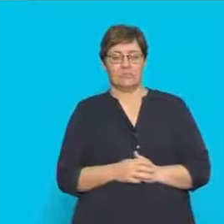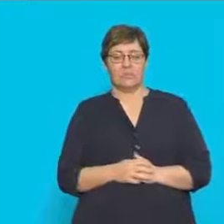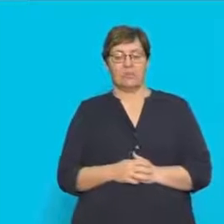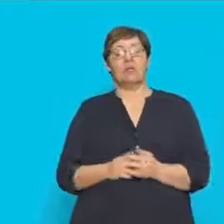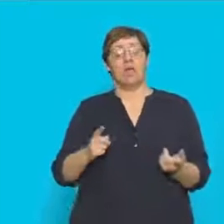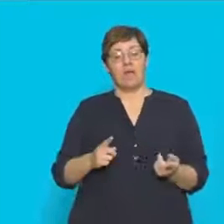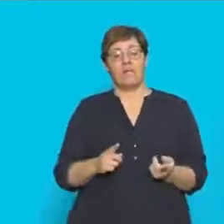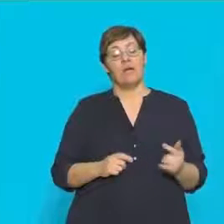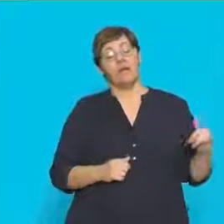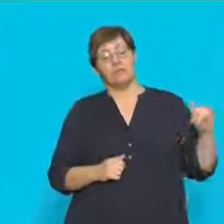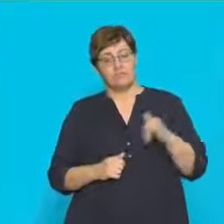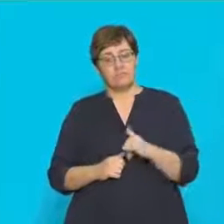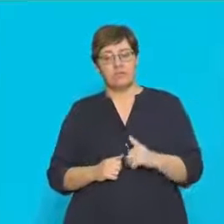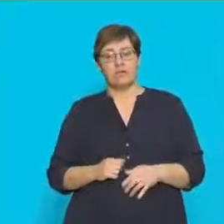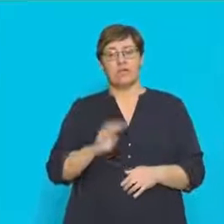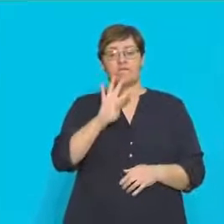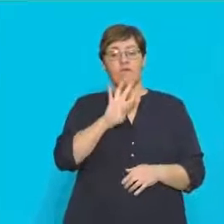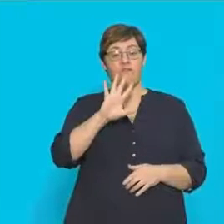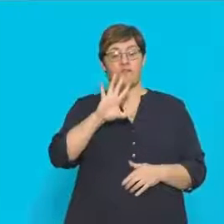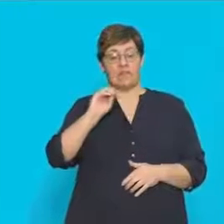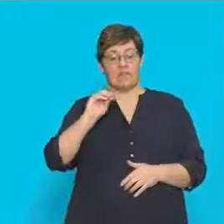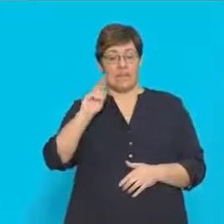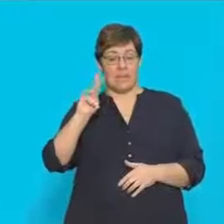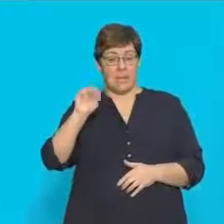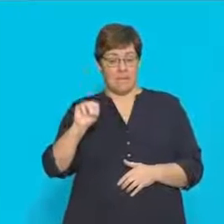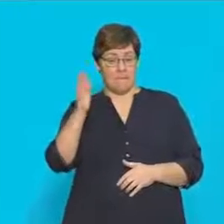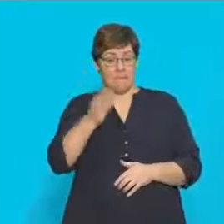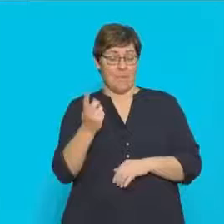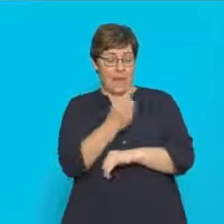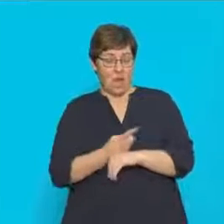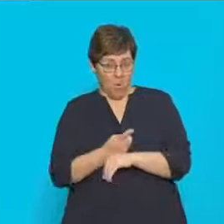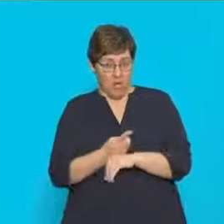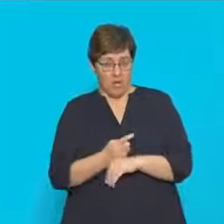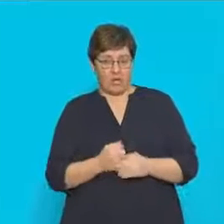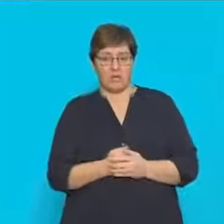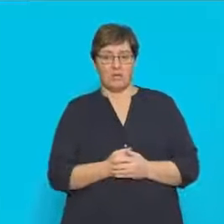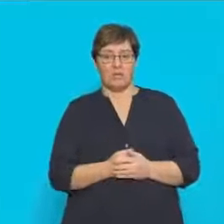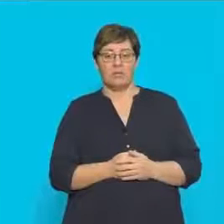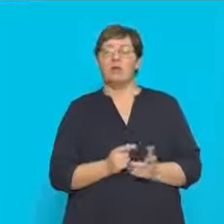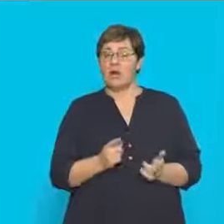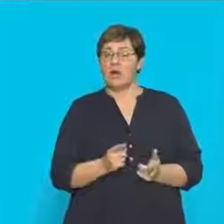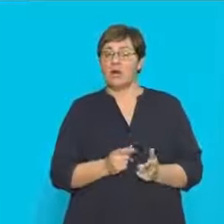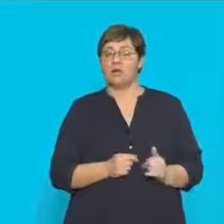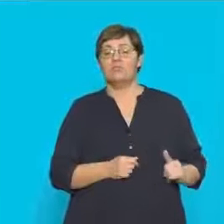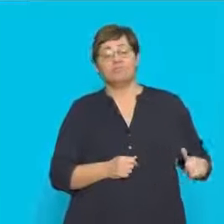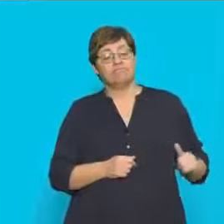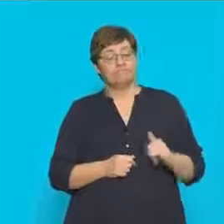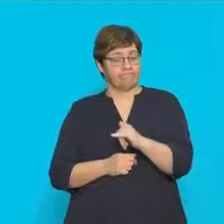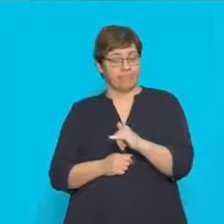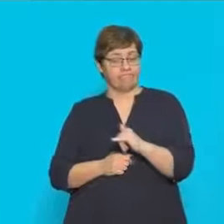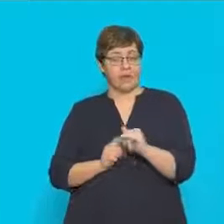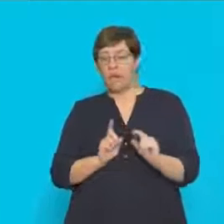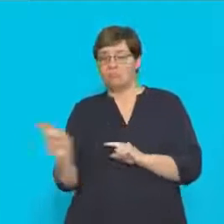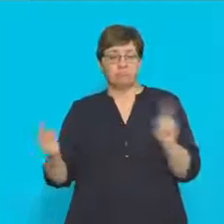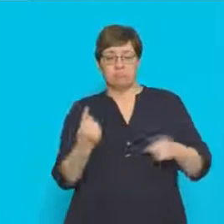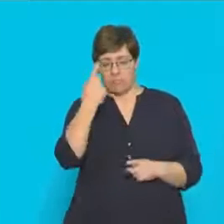If the plane has a cruising speed of 450 kilometers per hour, in what direction should the